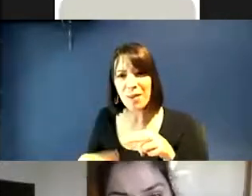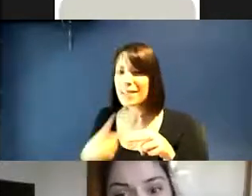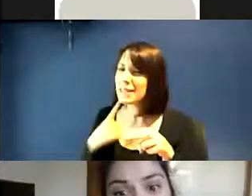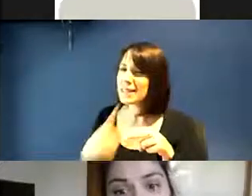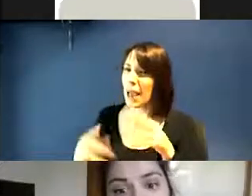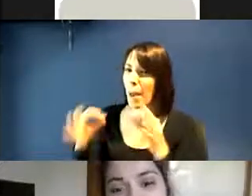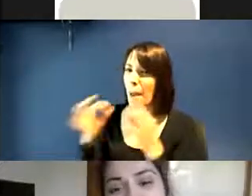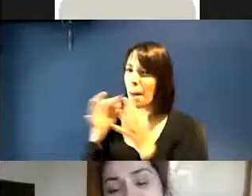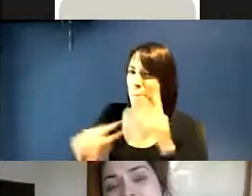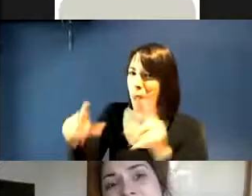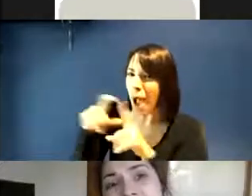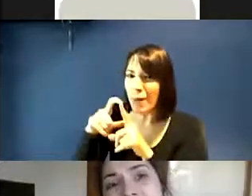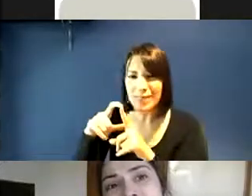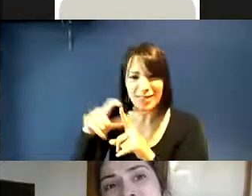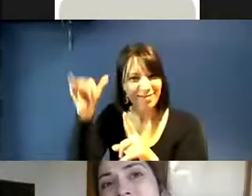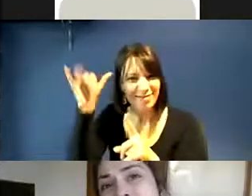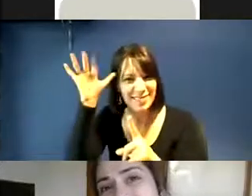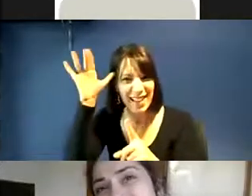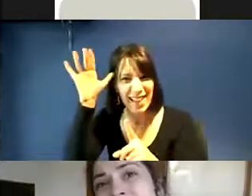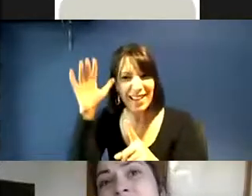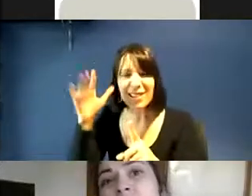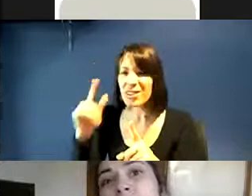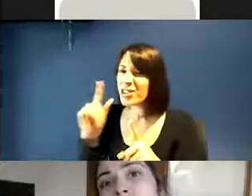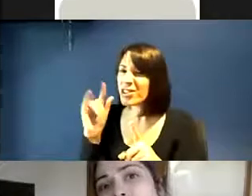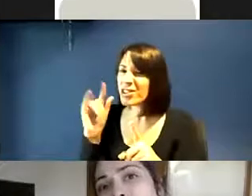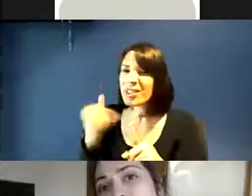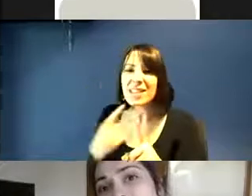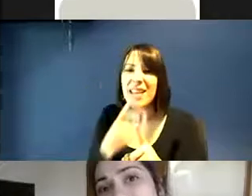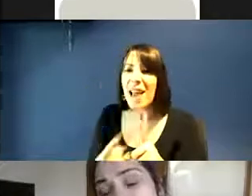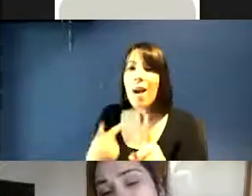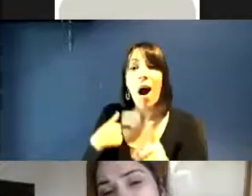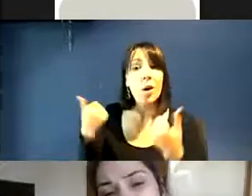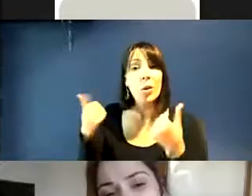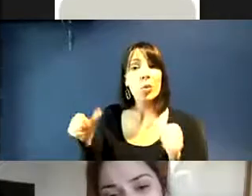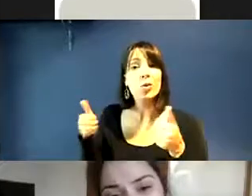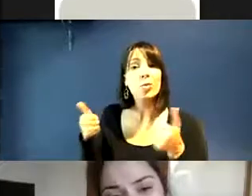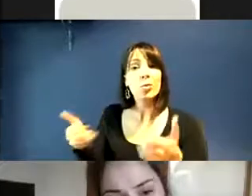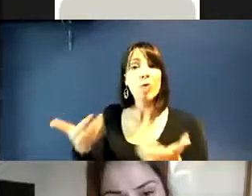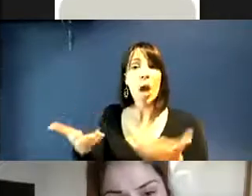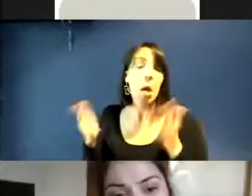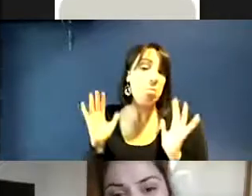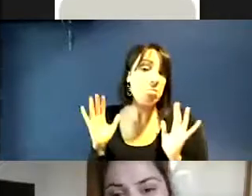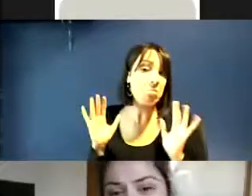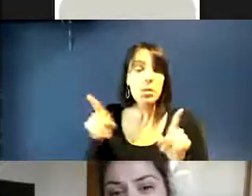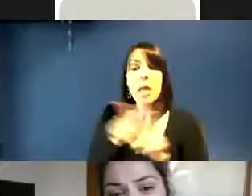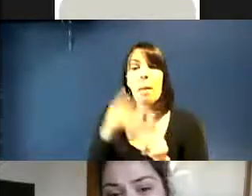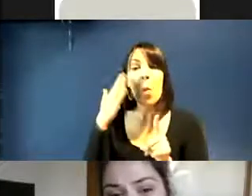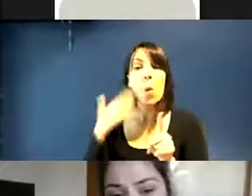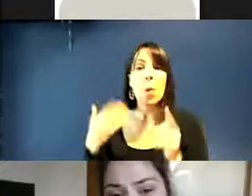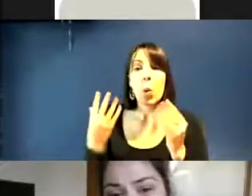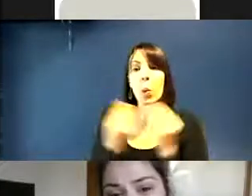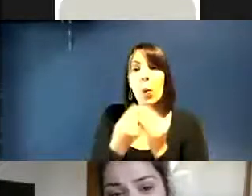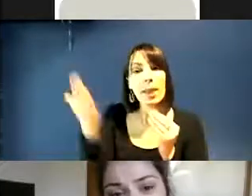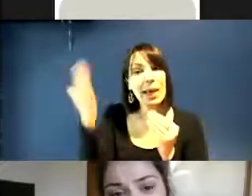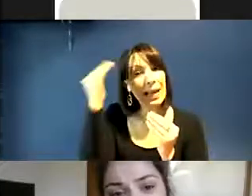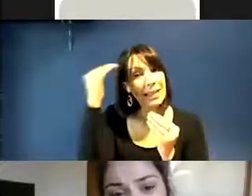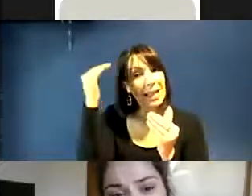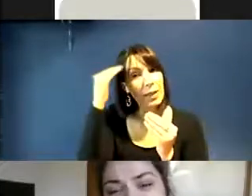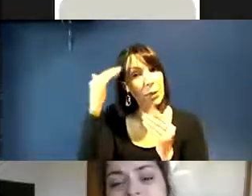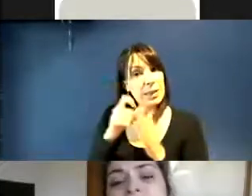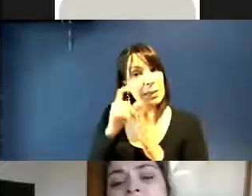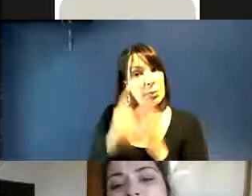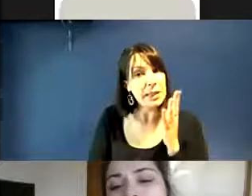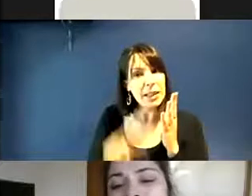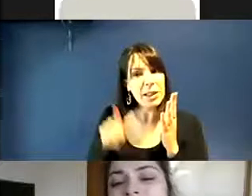huh? And similarly, for a woman with an intellectual disability, she's not suffering from her